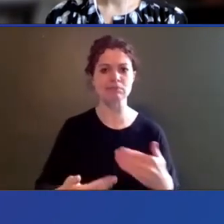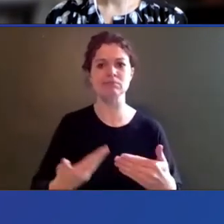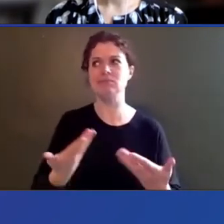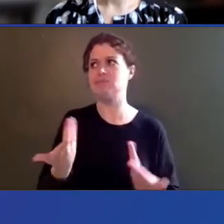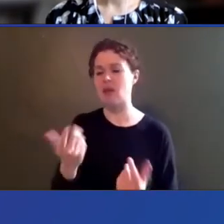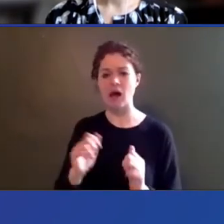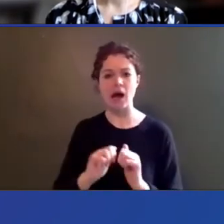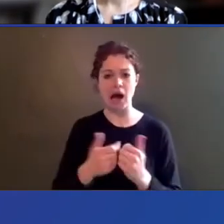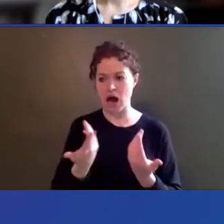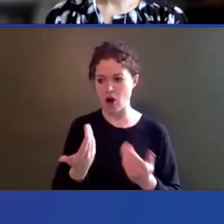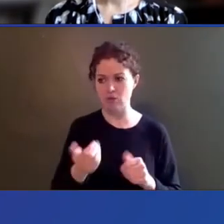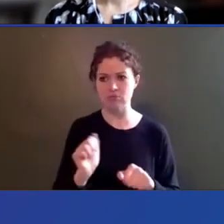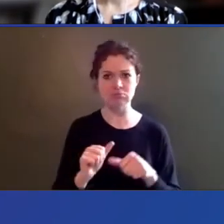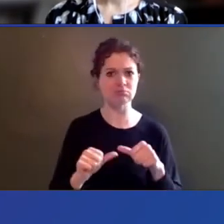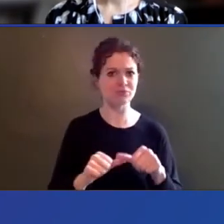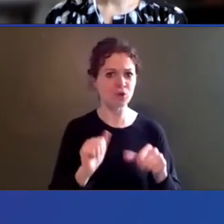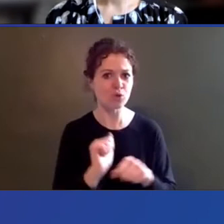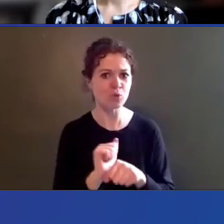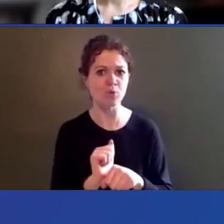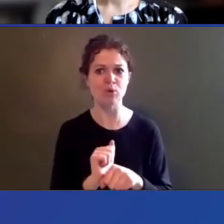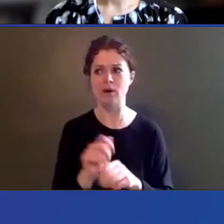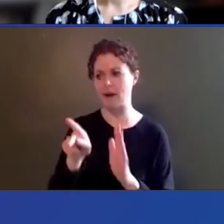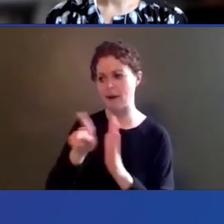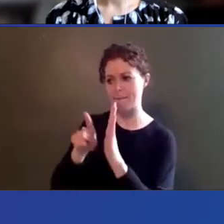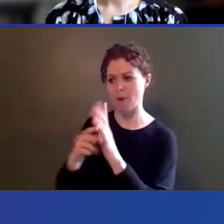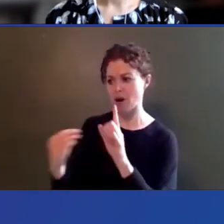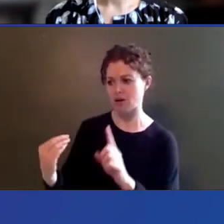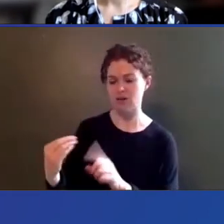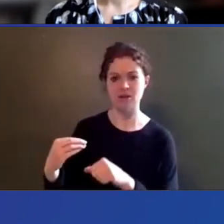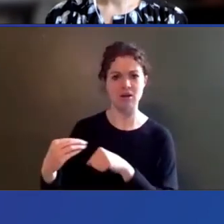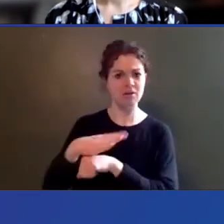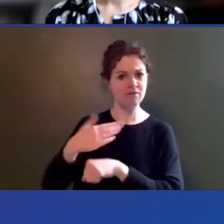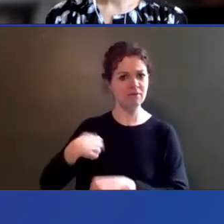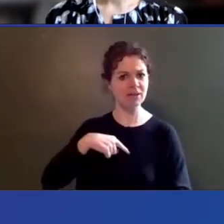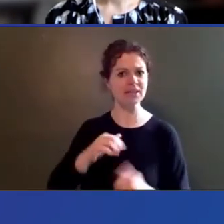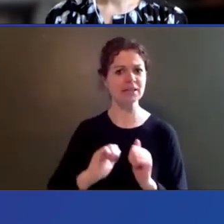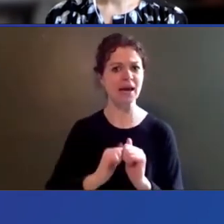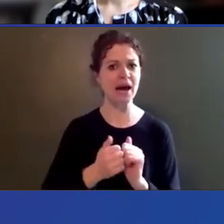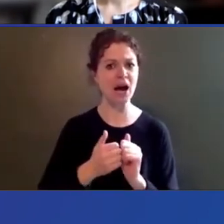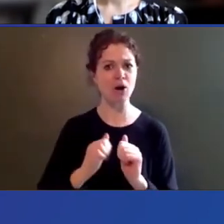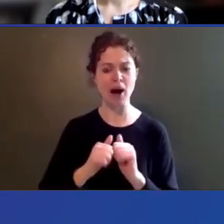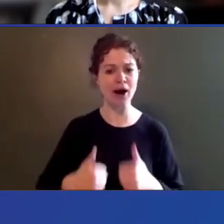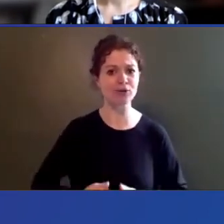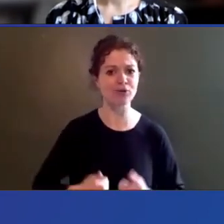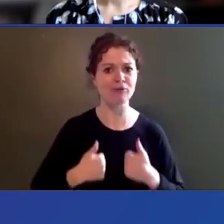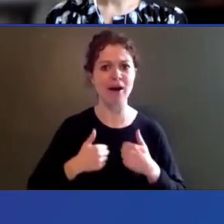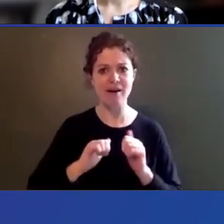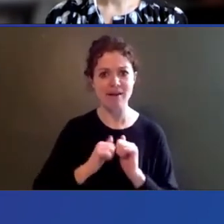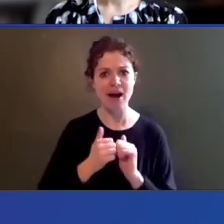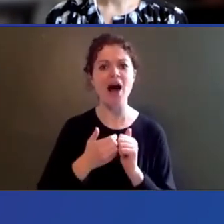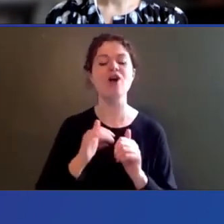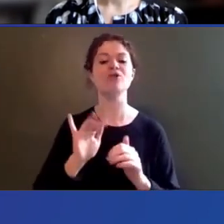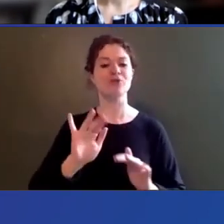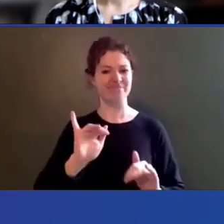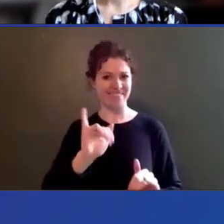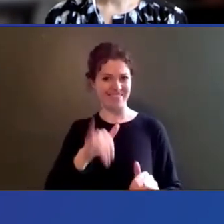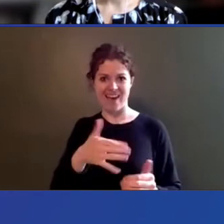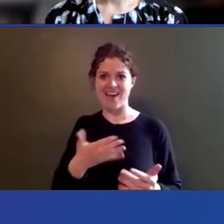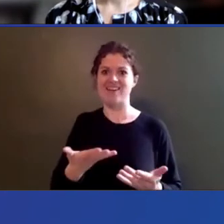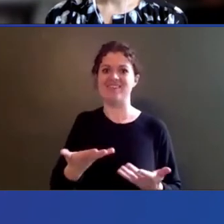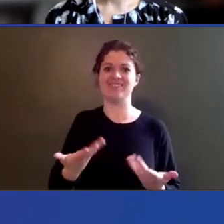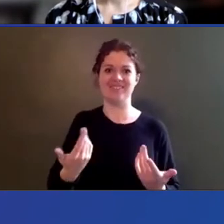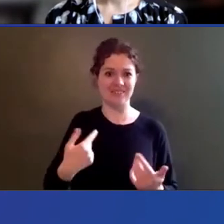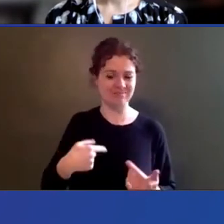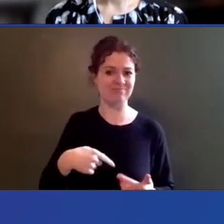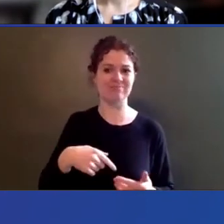do, what rules affect us, how does the shutdown affect us, how can we survive this time? So it certainly amplified the work of New